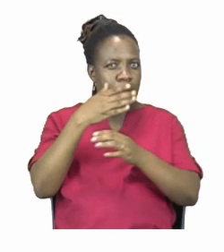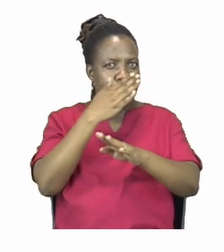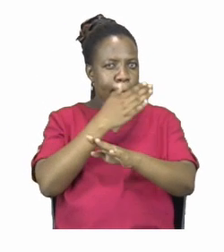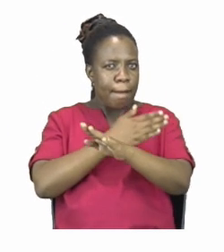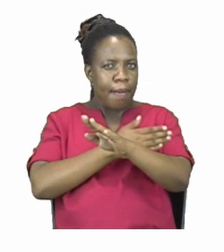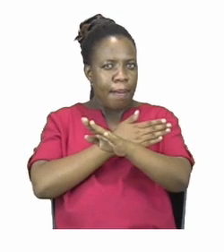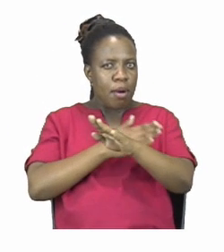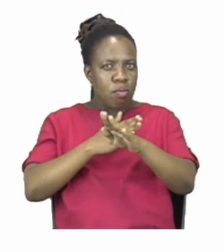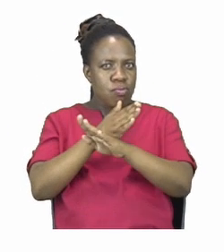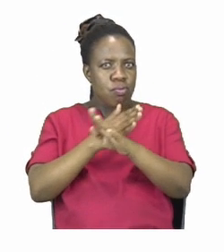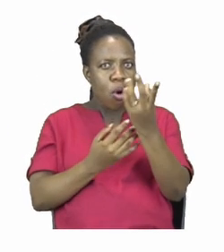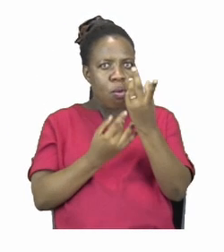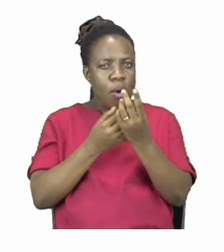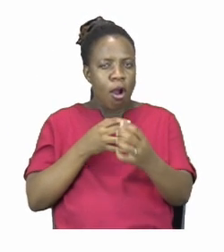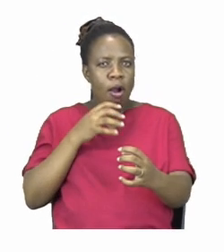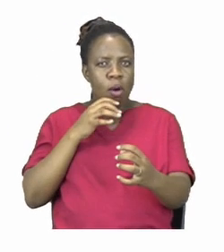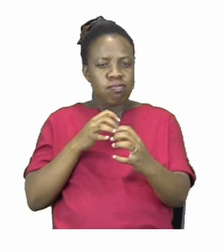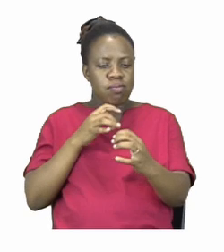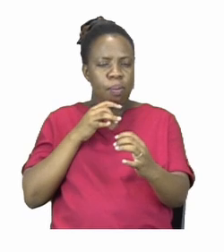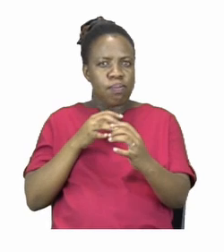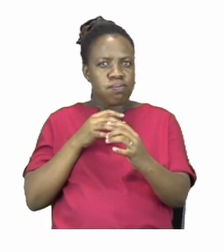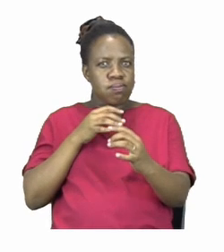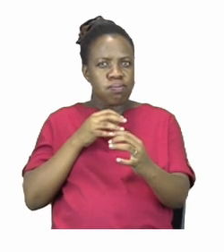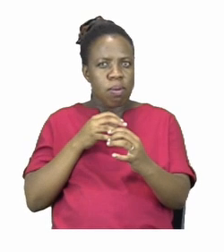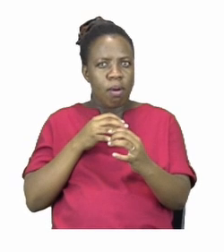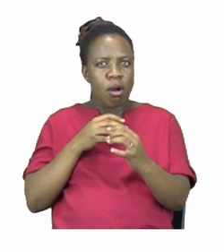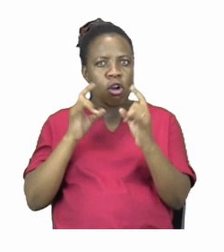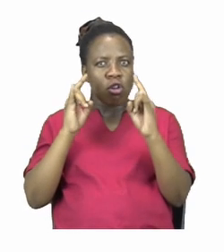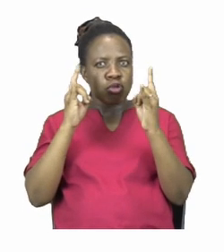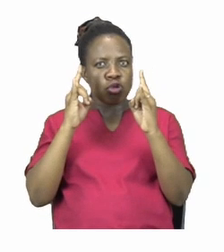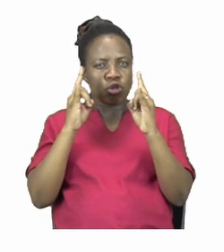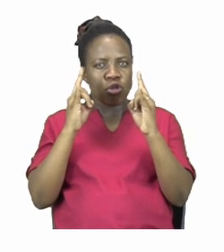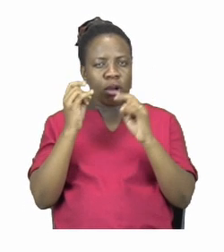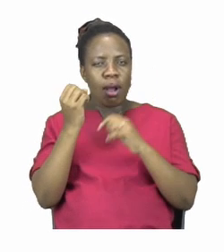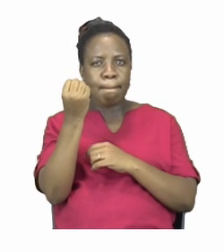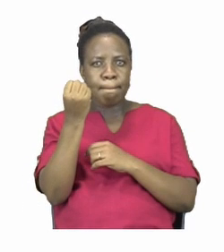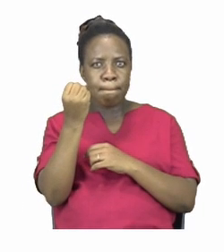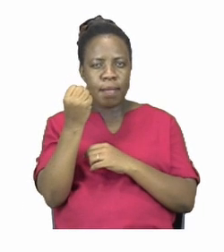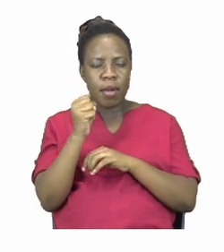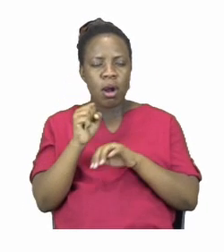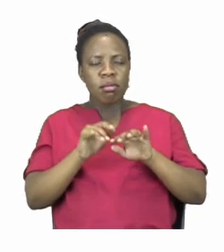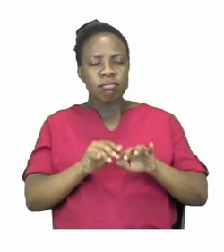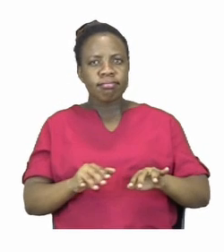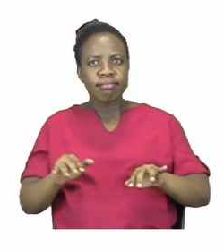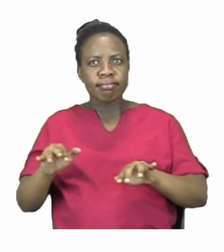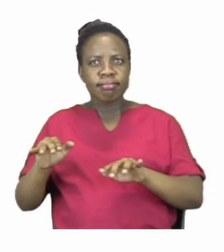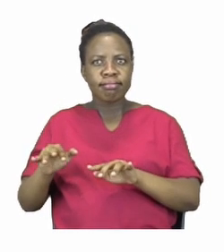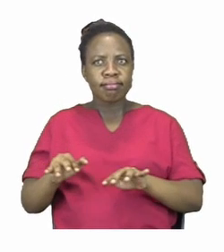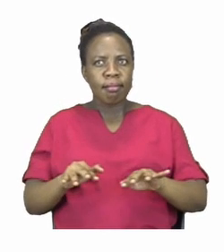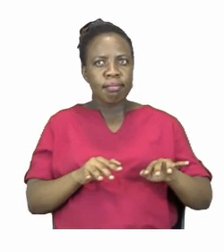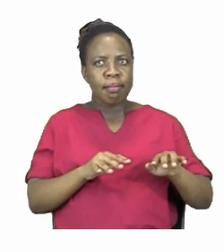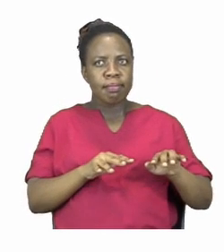a soccer ball, then you have a piano, and then you have a